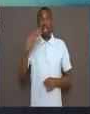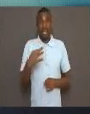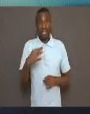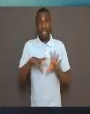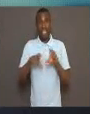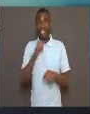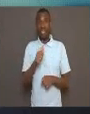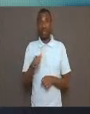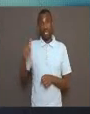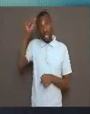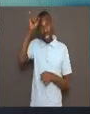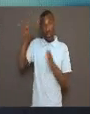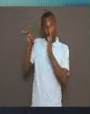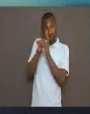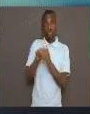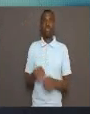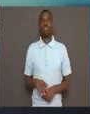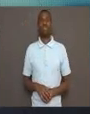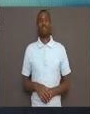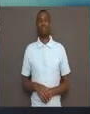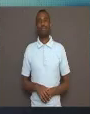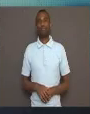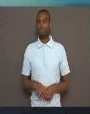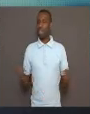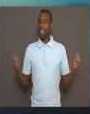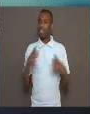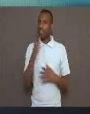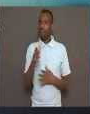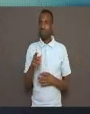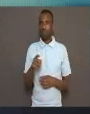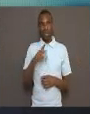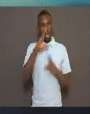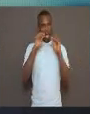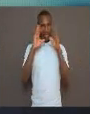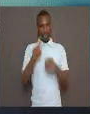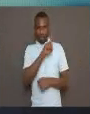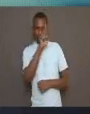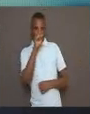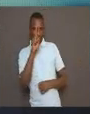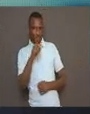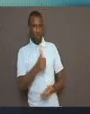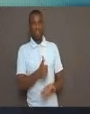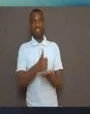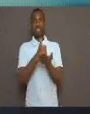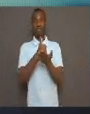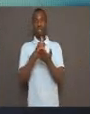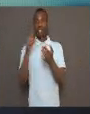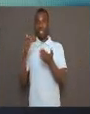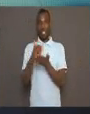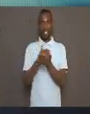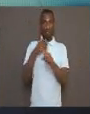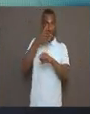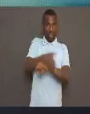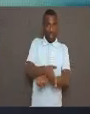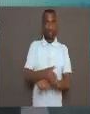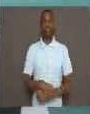Young's modulus, do not be afraid to ask teacher for help after the lesson.